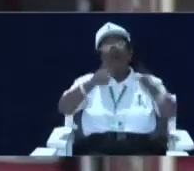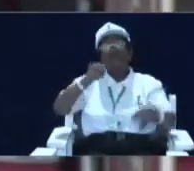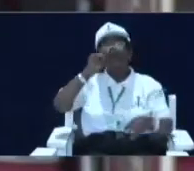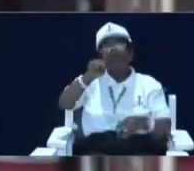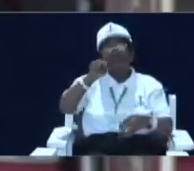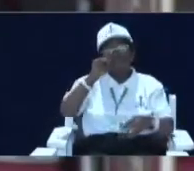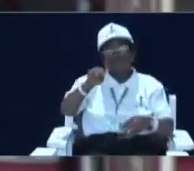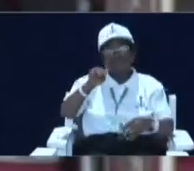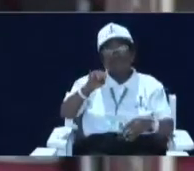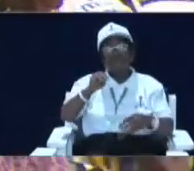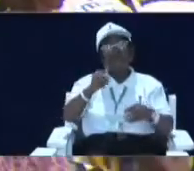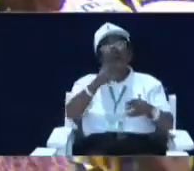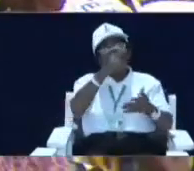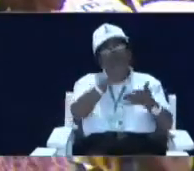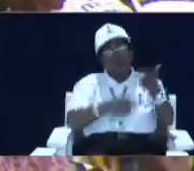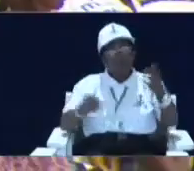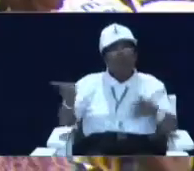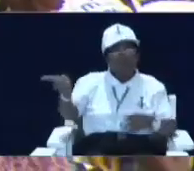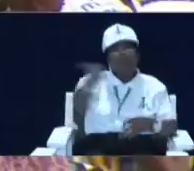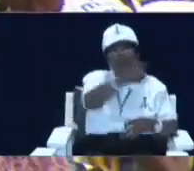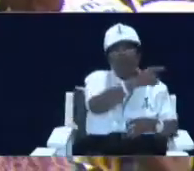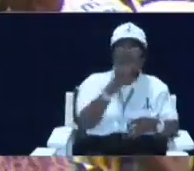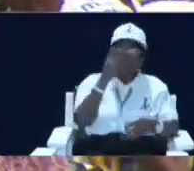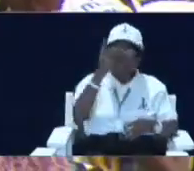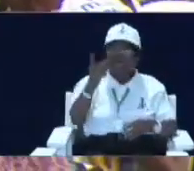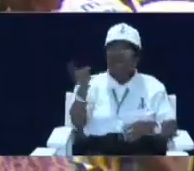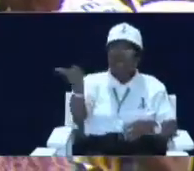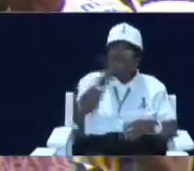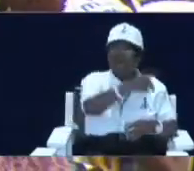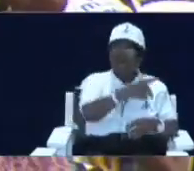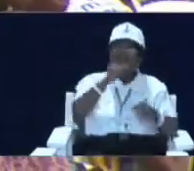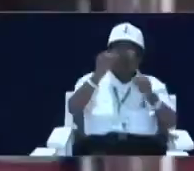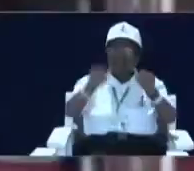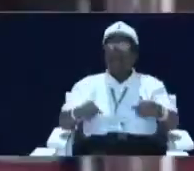What you see, you can have.